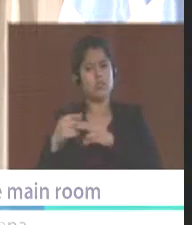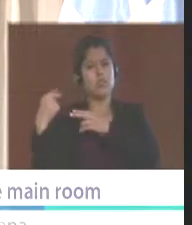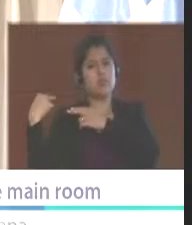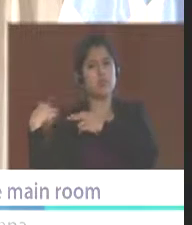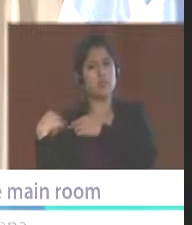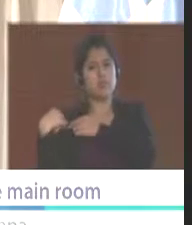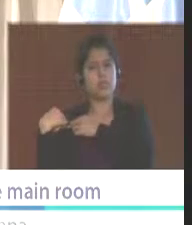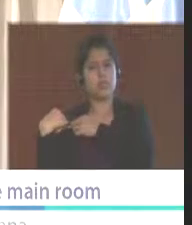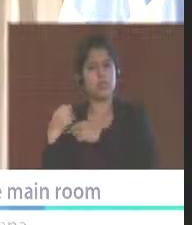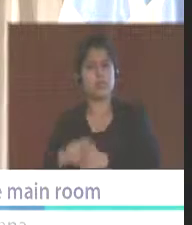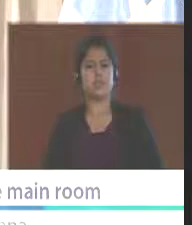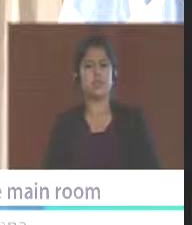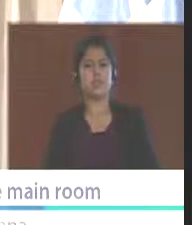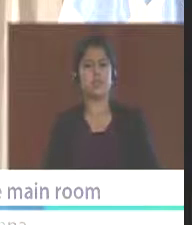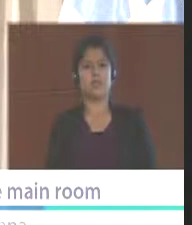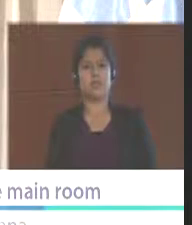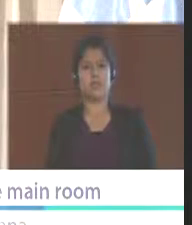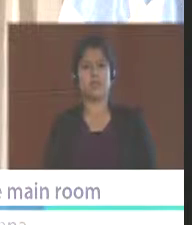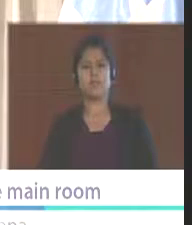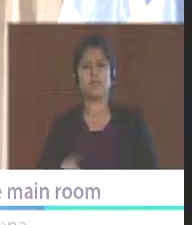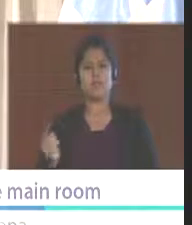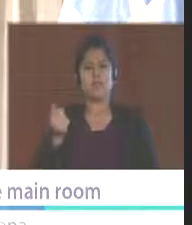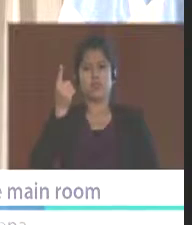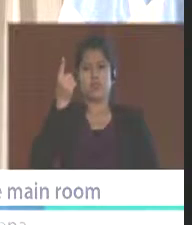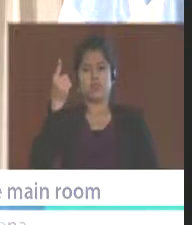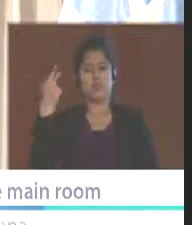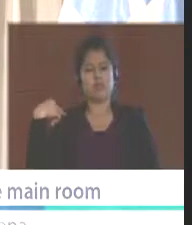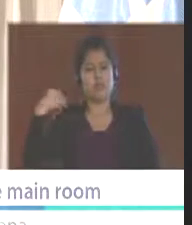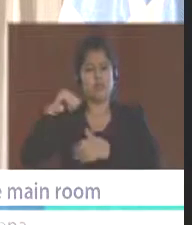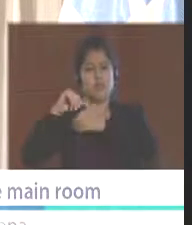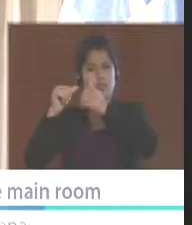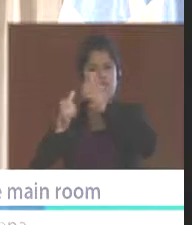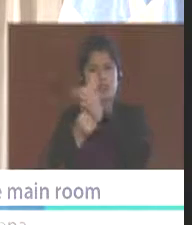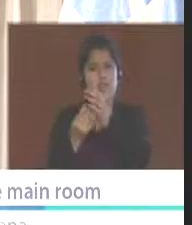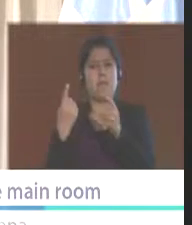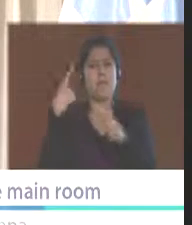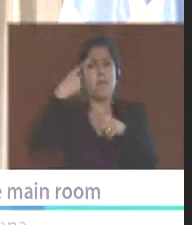of the private sector are undertaking